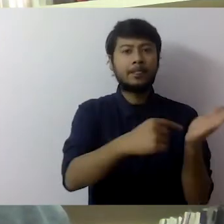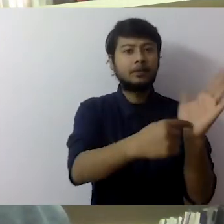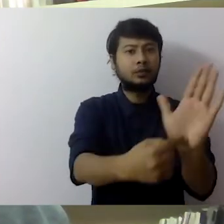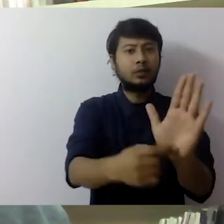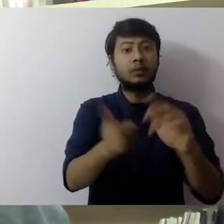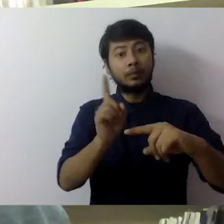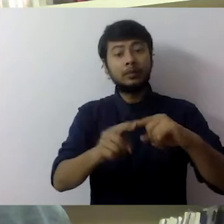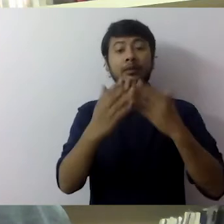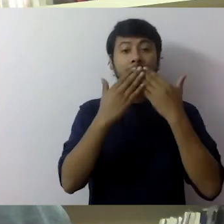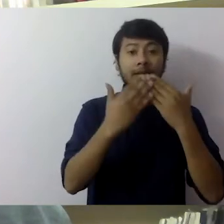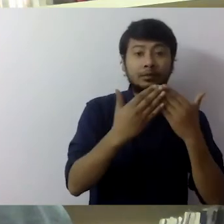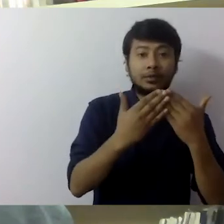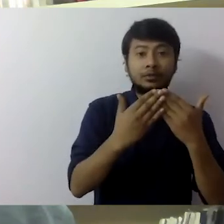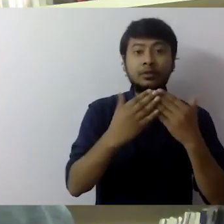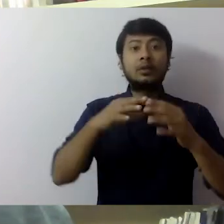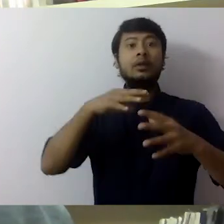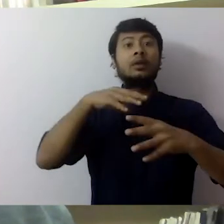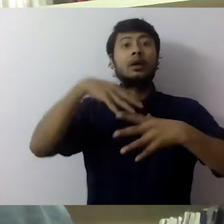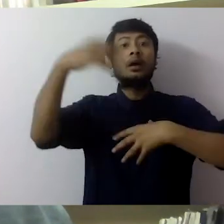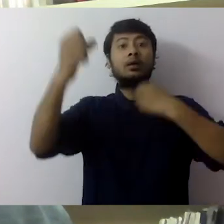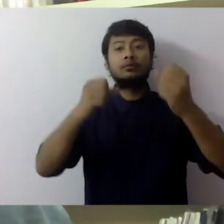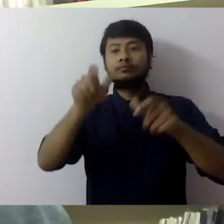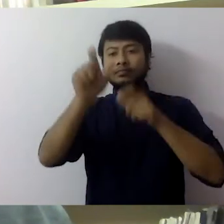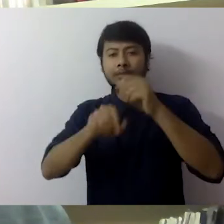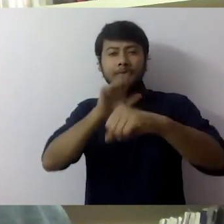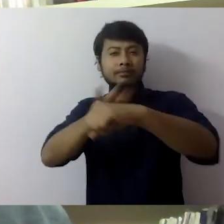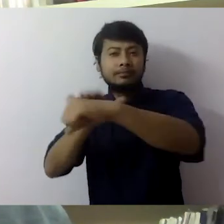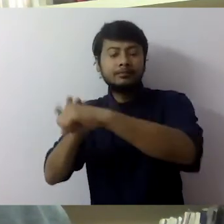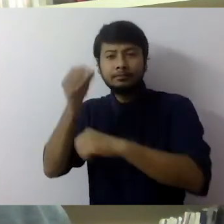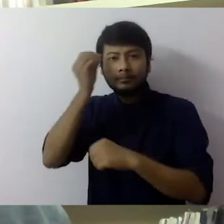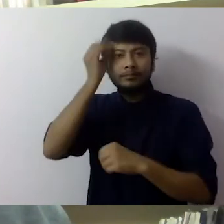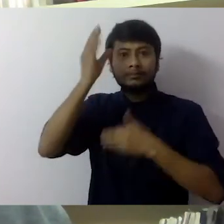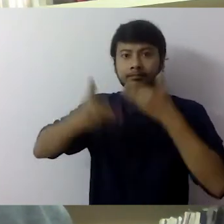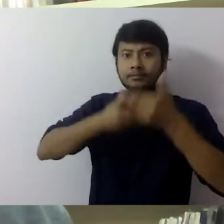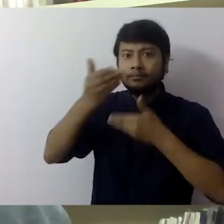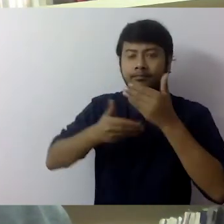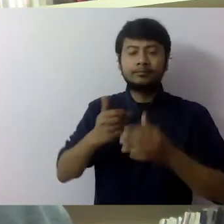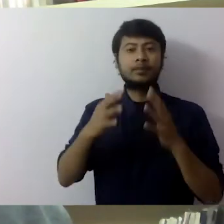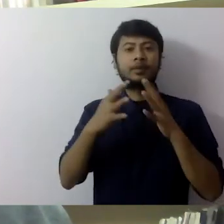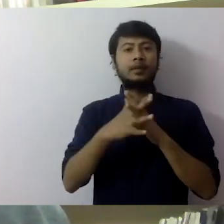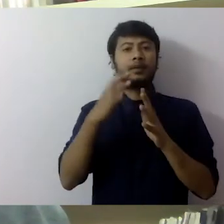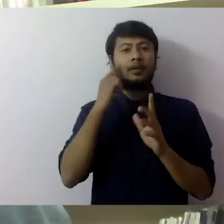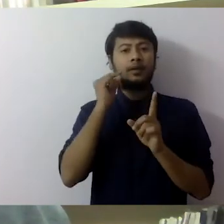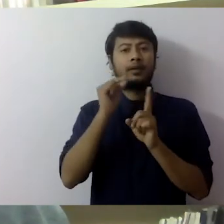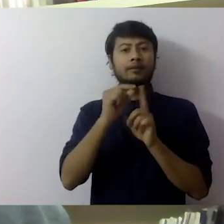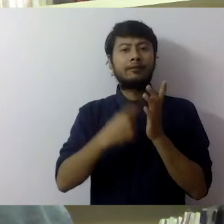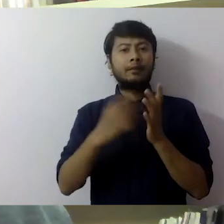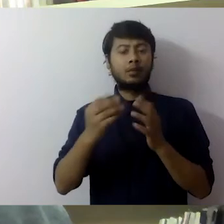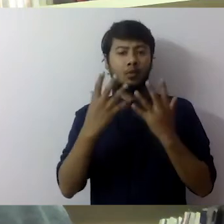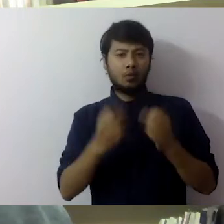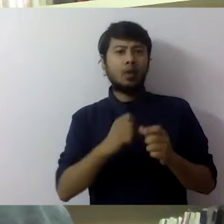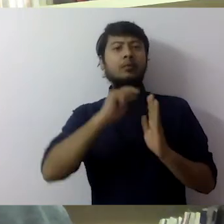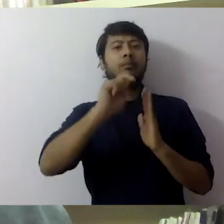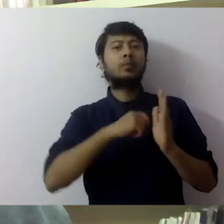and outreach programs. Wipro is planning to work closely with MAP on this aspect with a specific focus on inclusion